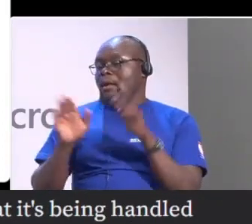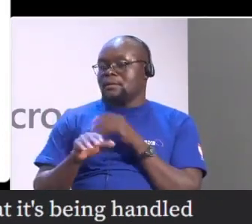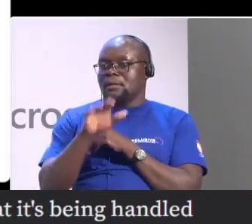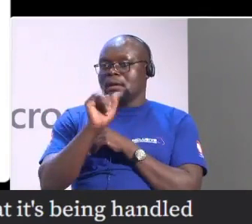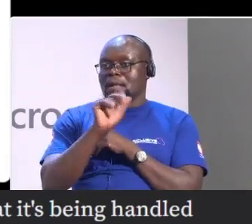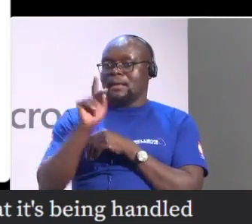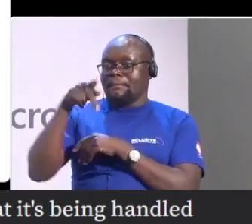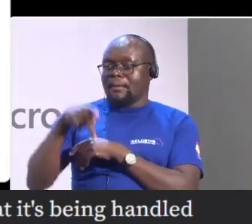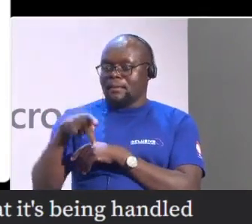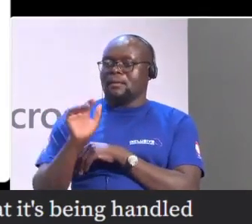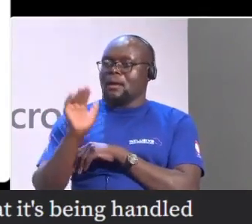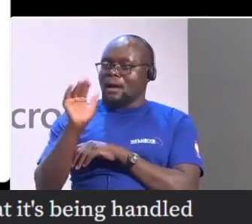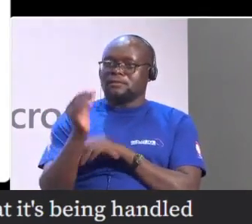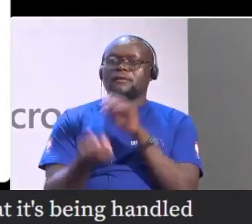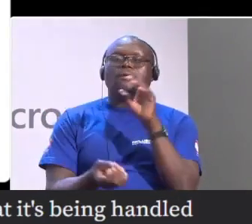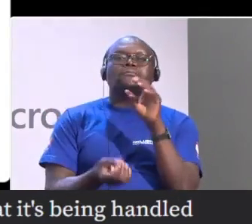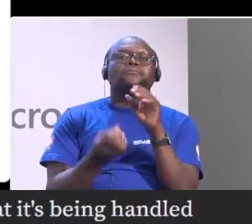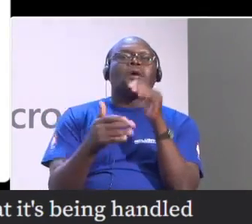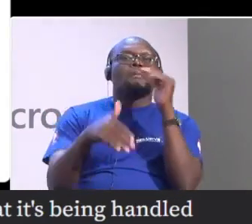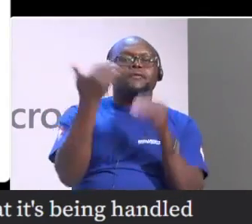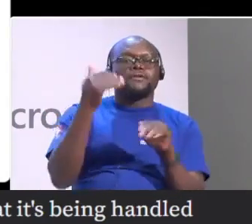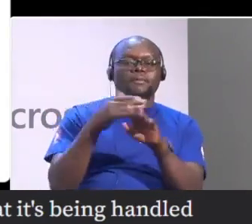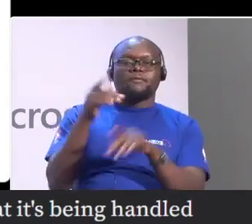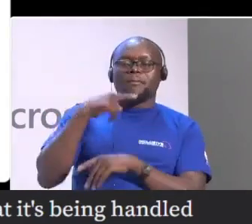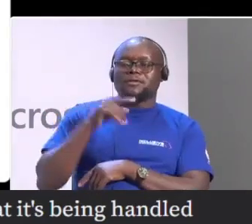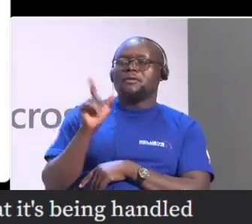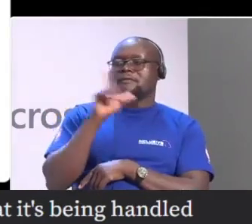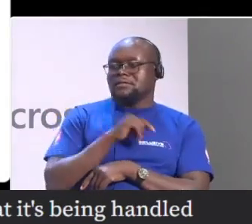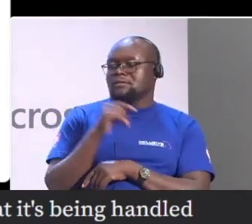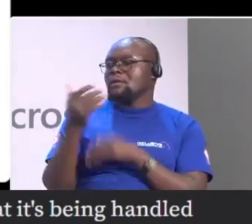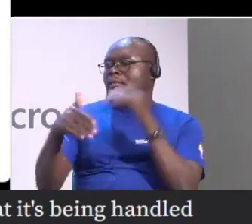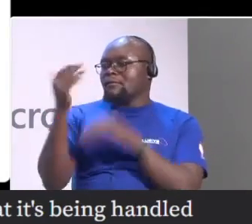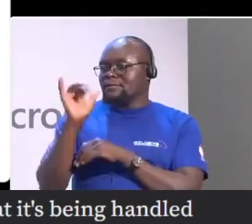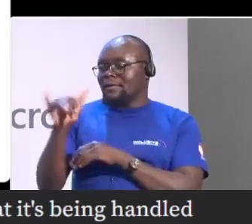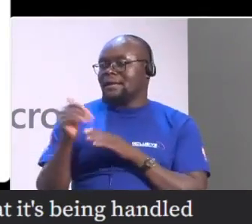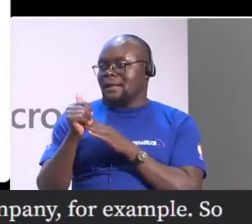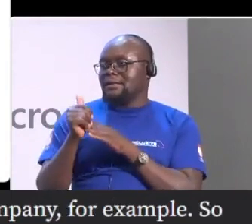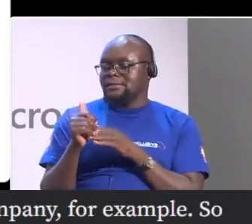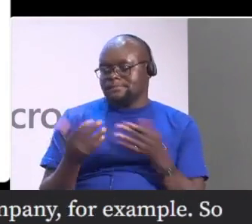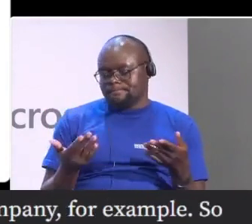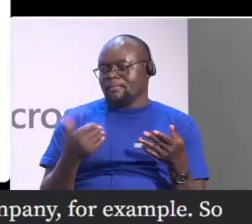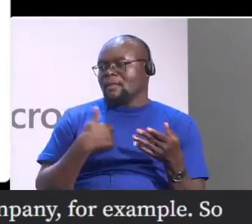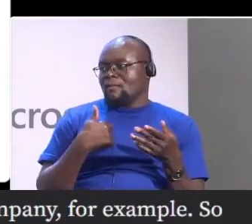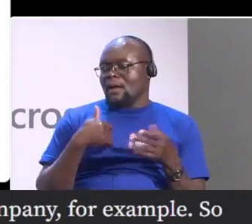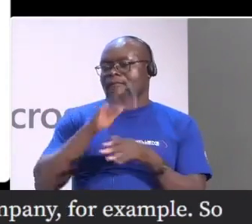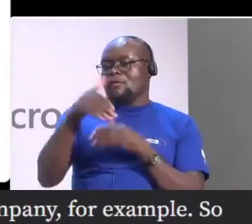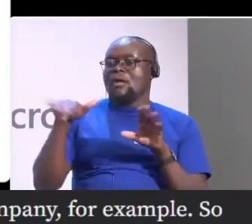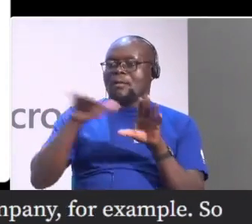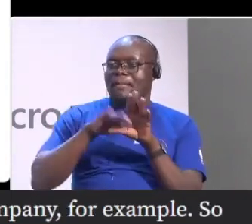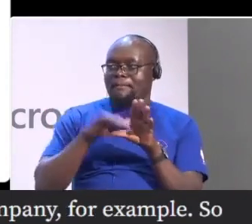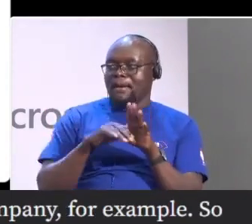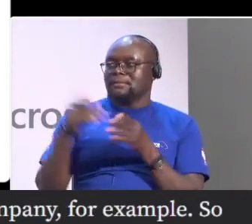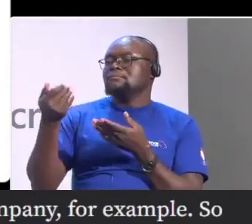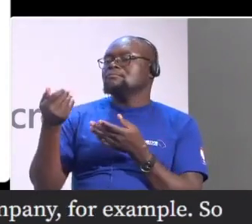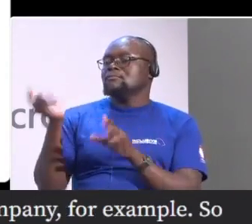IWP serves the accessibility professions, as I mentioned, professionals. That means that we have all our members